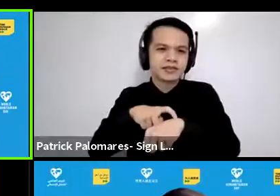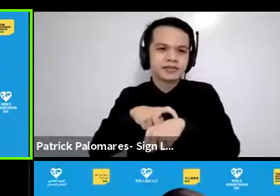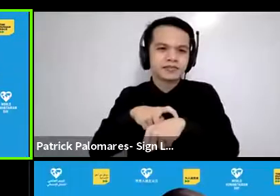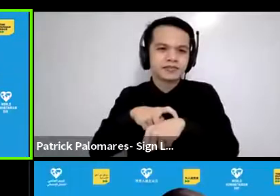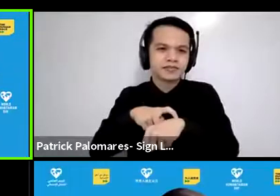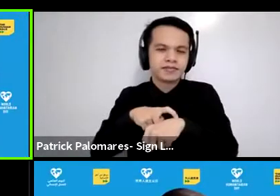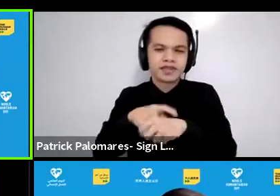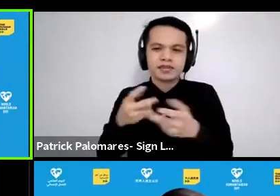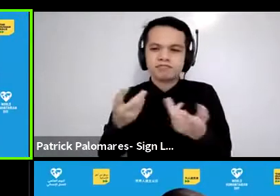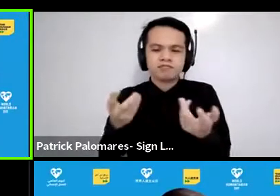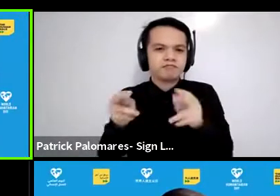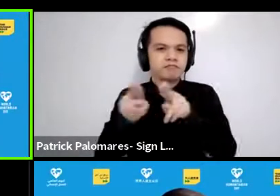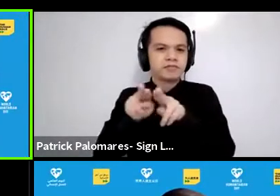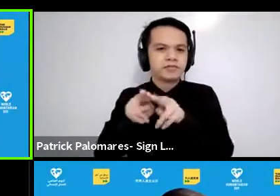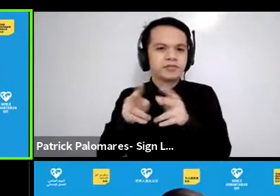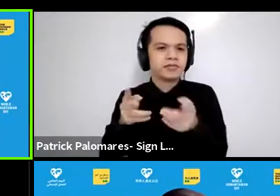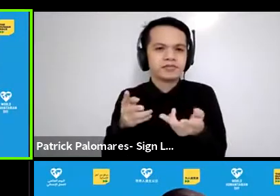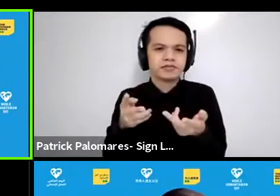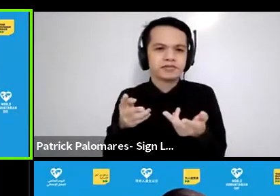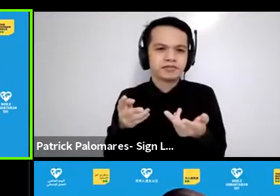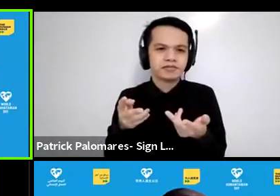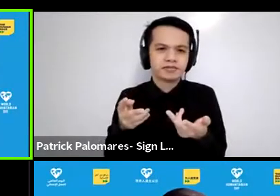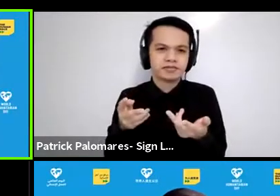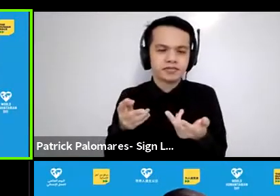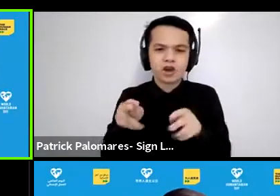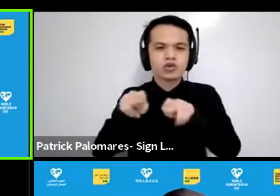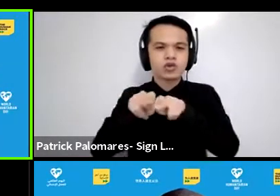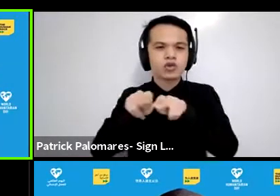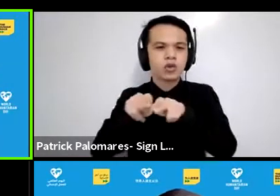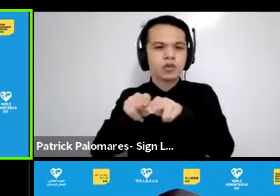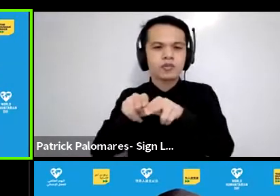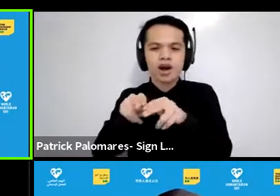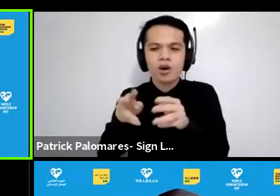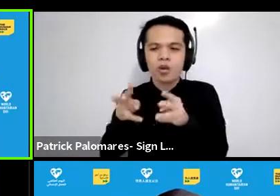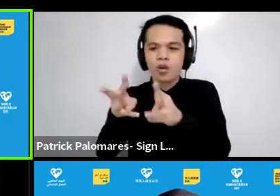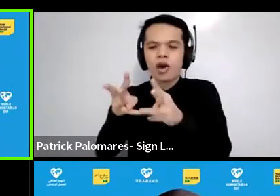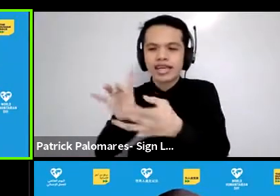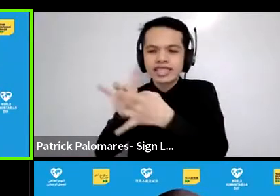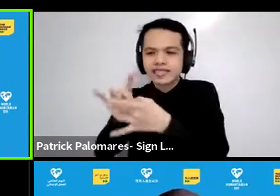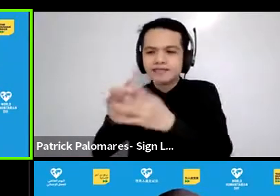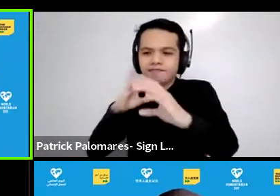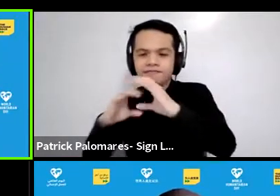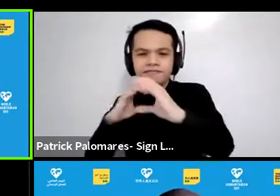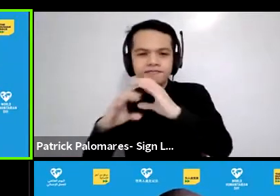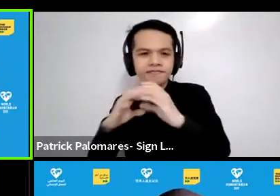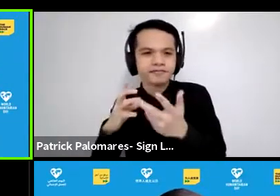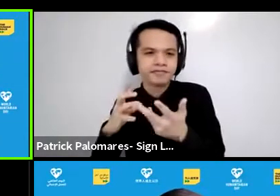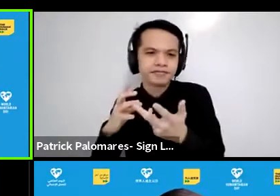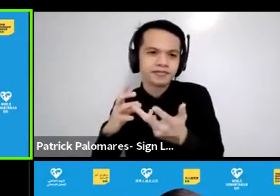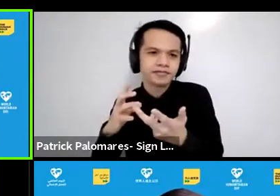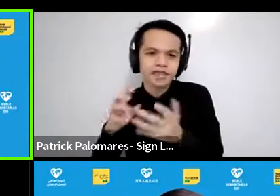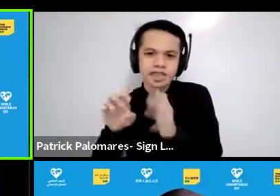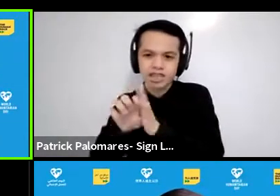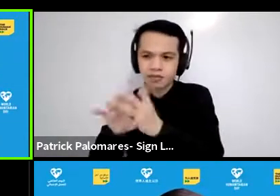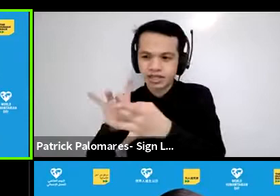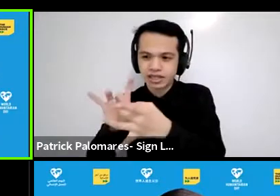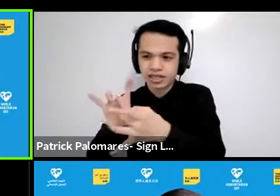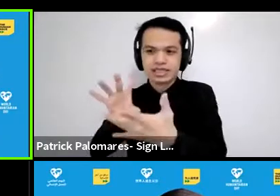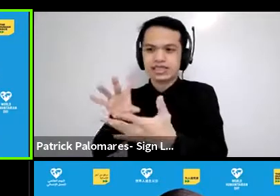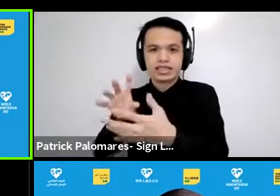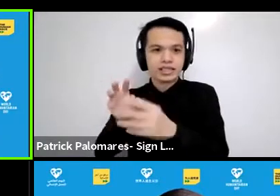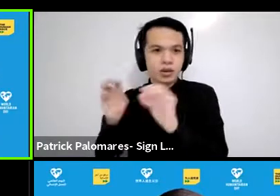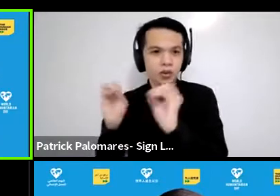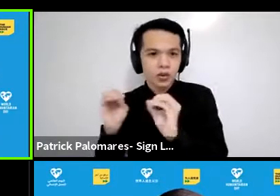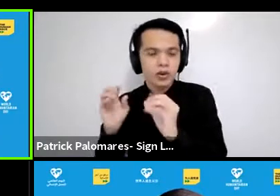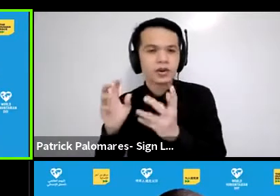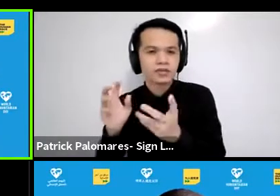normally our normal modes of communicating with each other is down. I'd like to